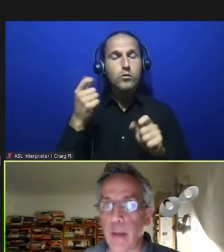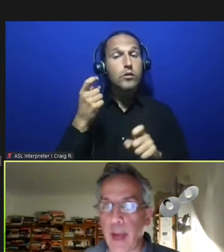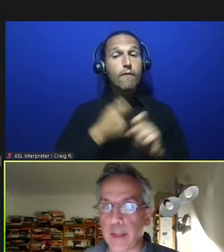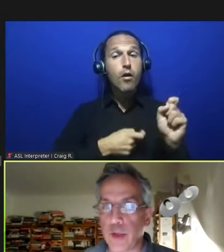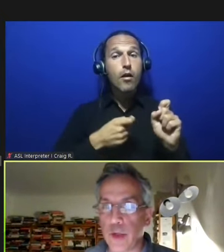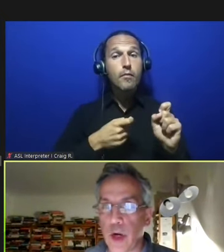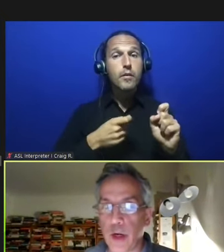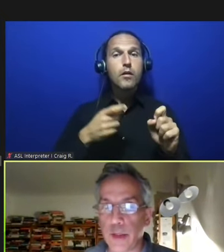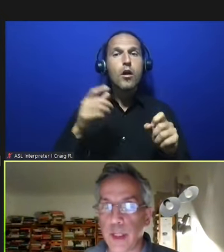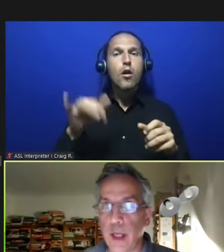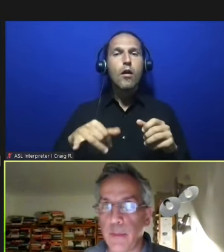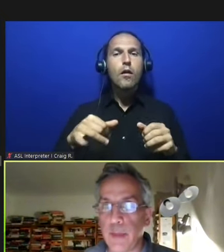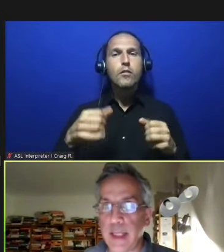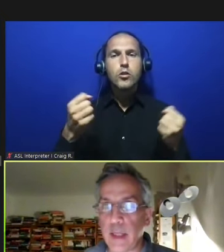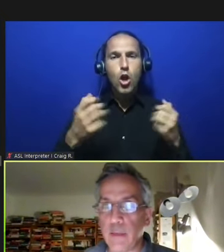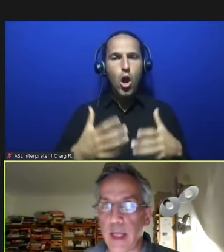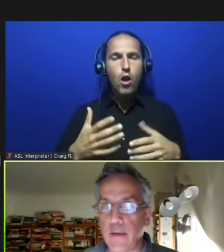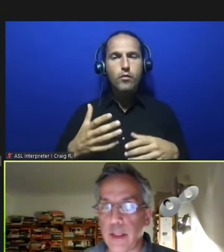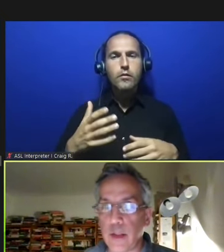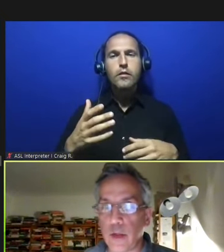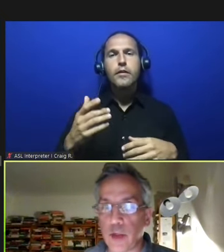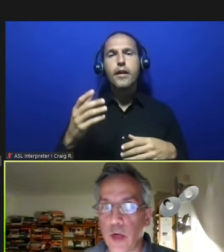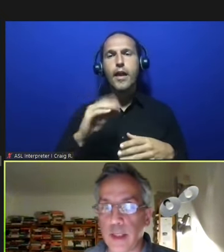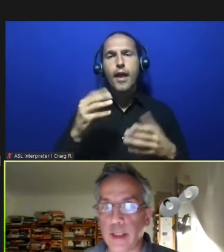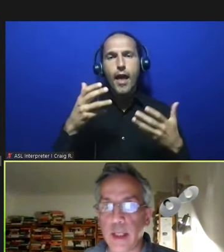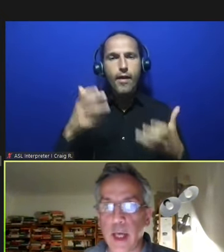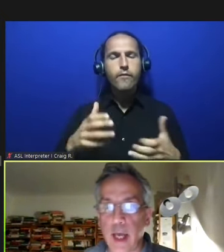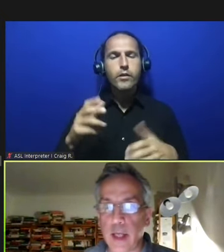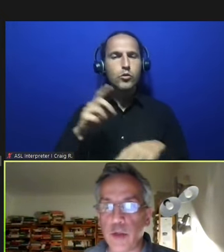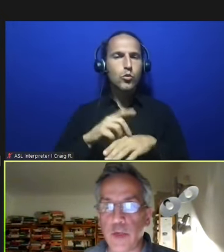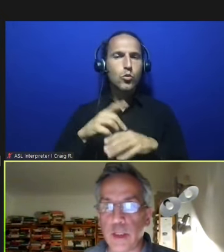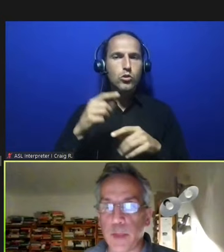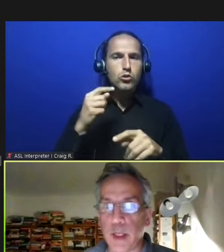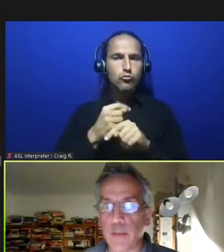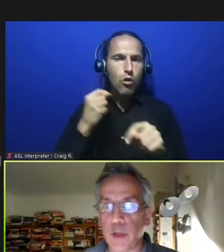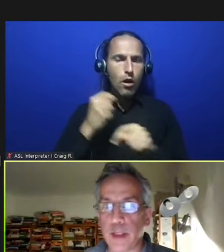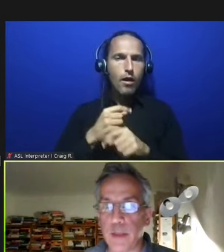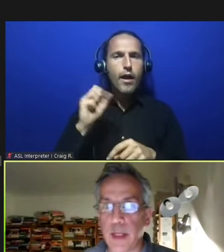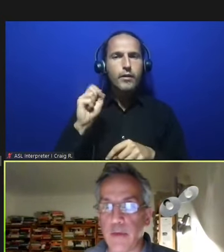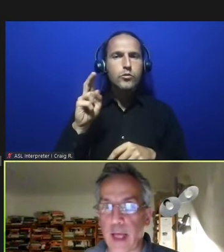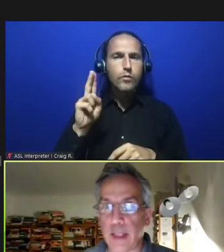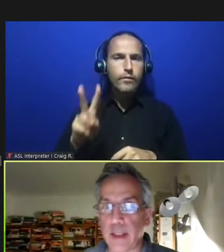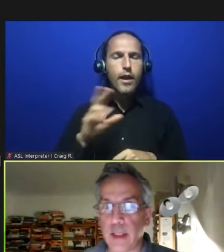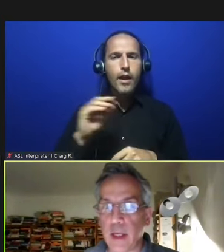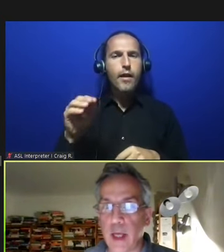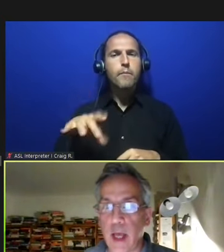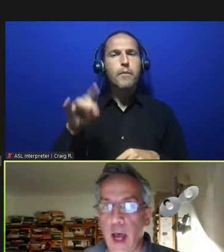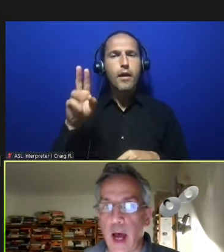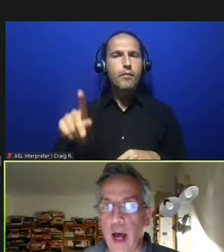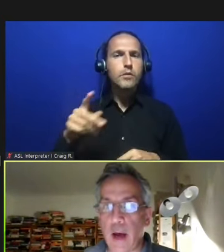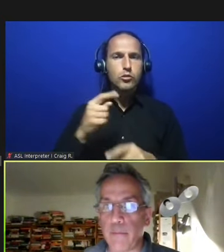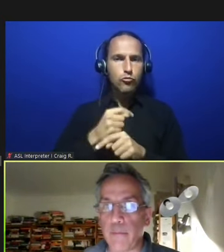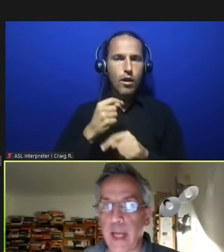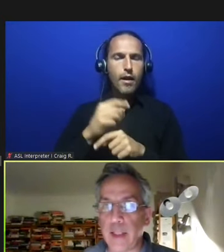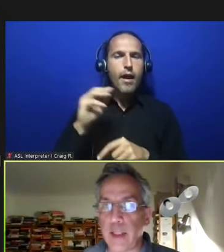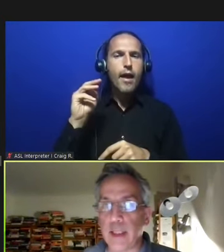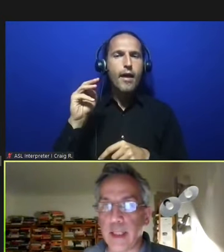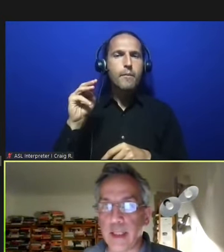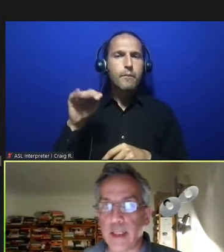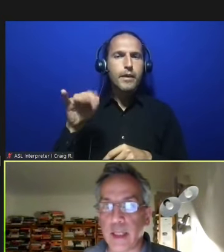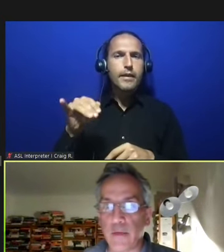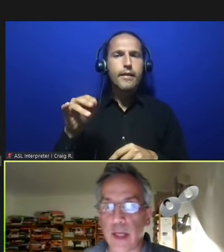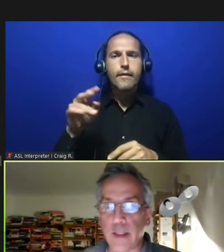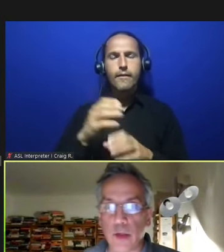from passenger cars, medium and heavy duty trucks, SUVs, pickup trucks, and minivans. Anything